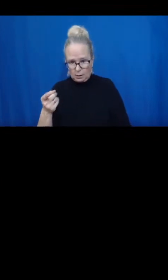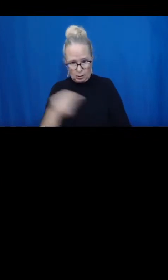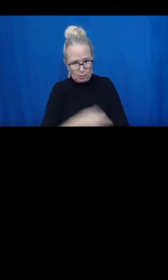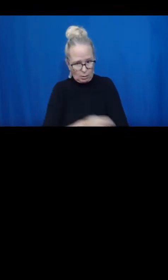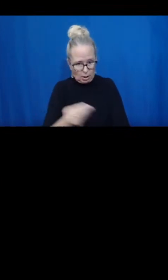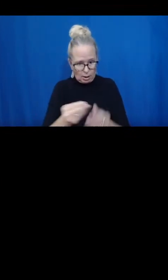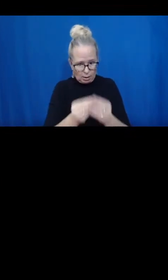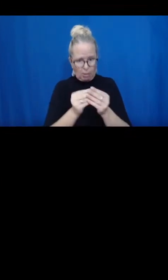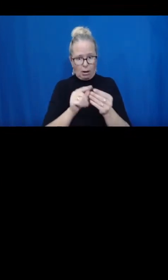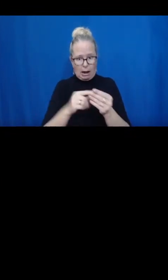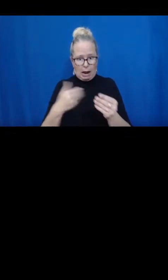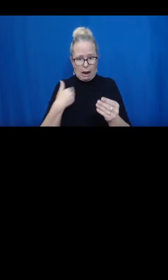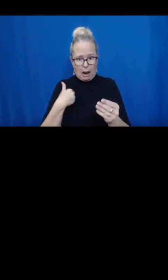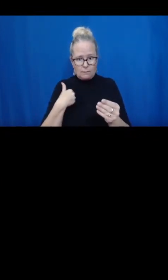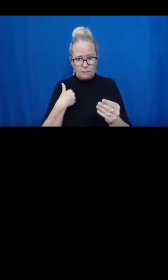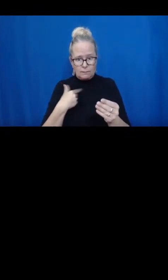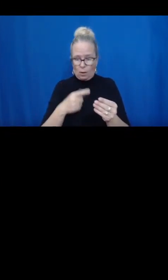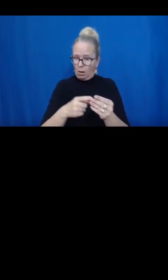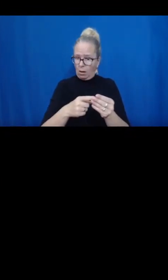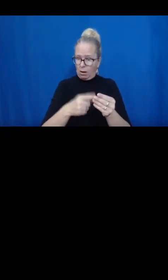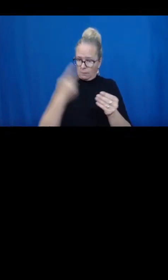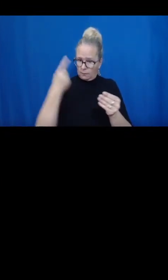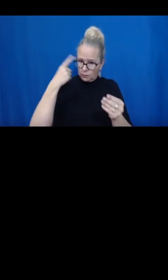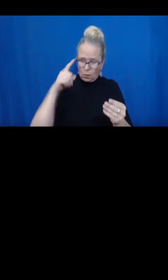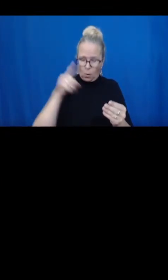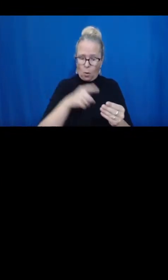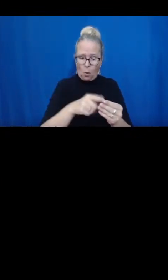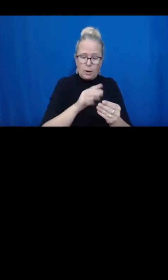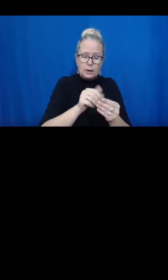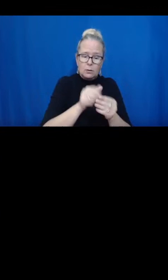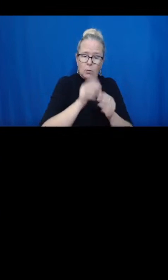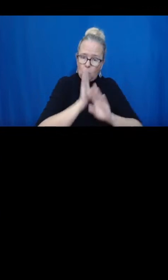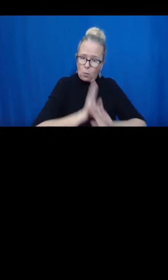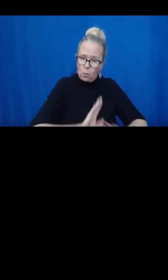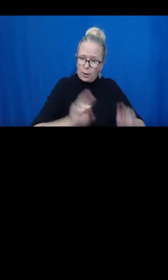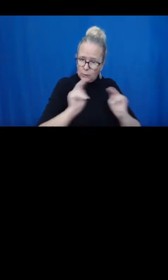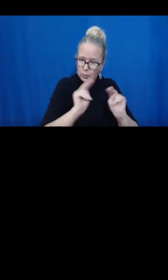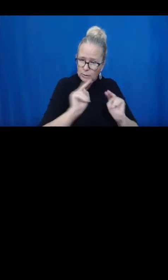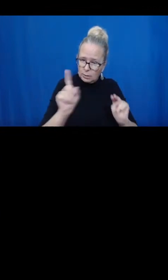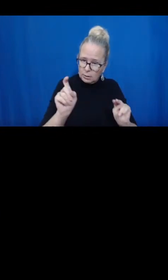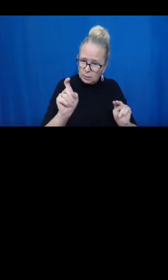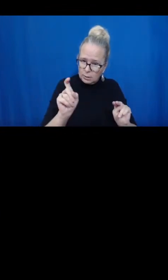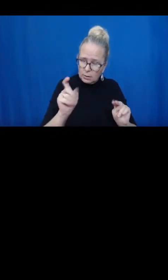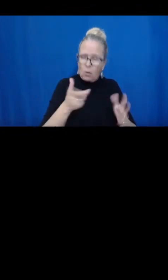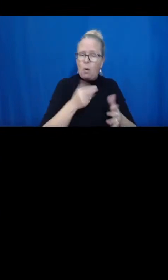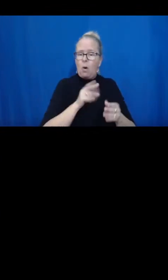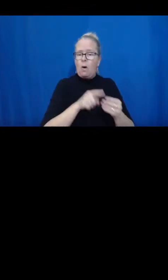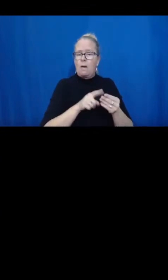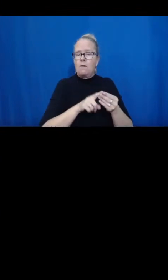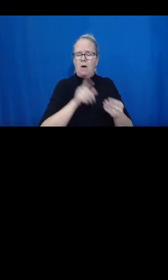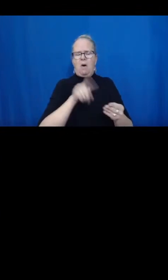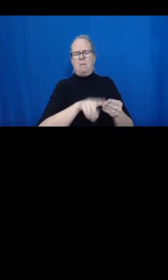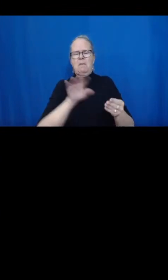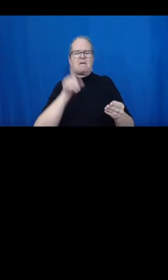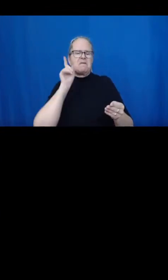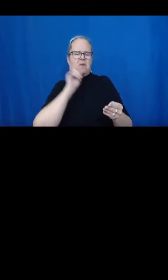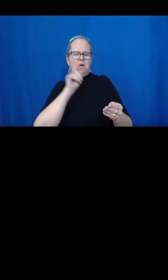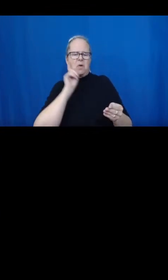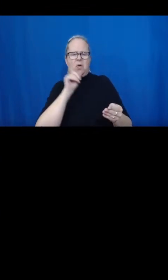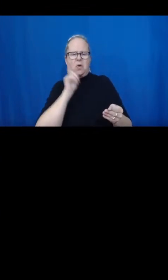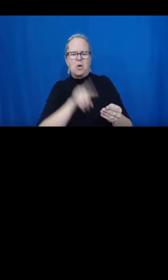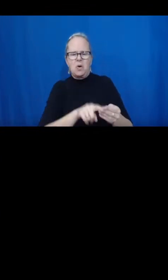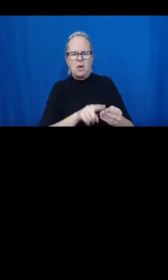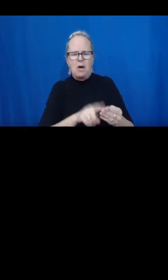you're a good antibody producer. The other thing that it doesn't test is the other arm of the immune system, which is